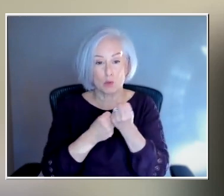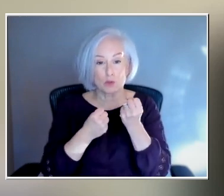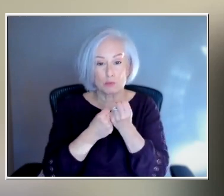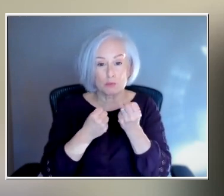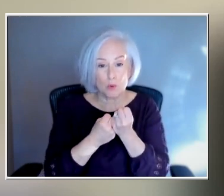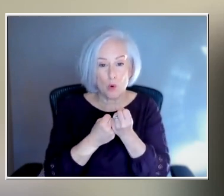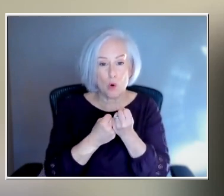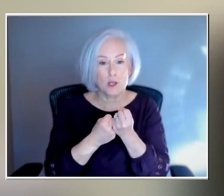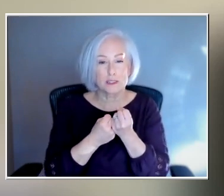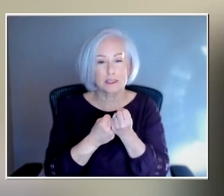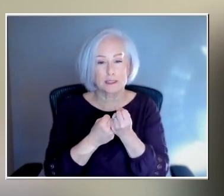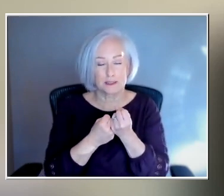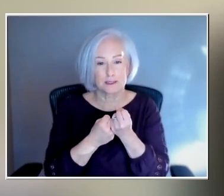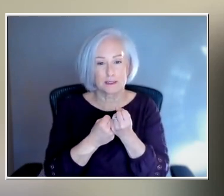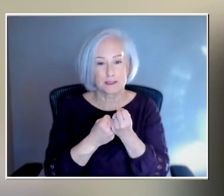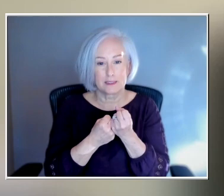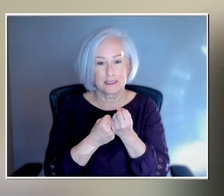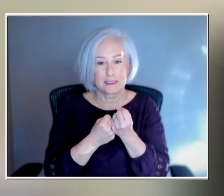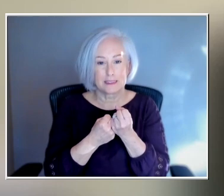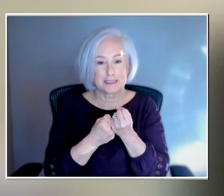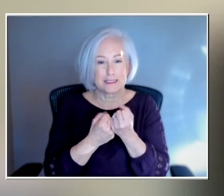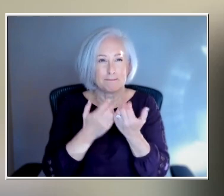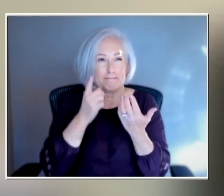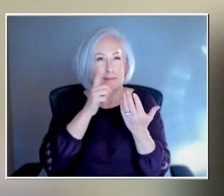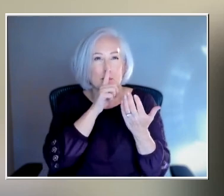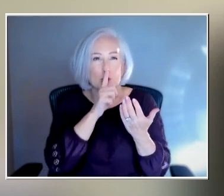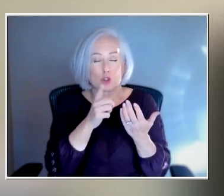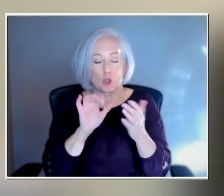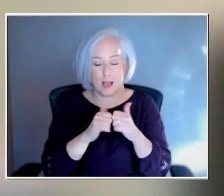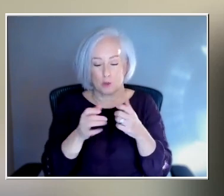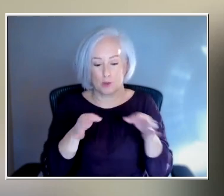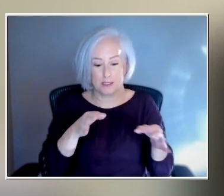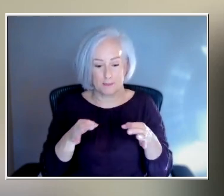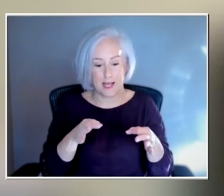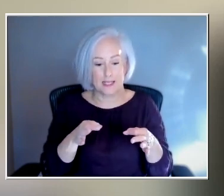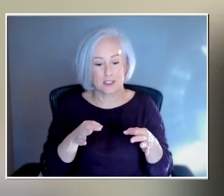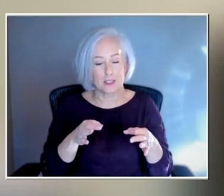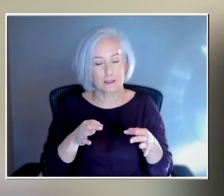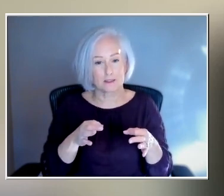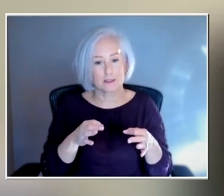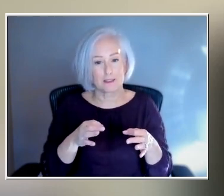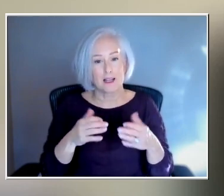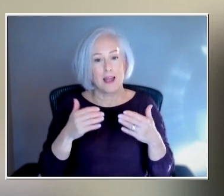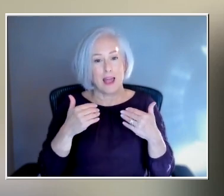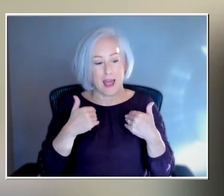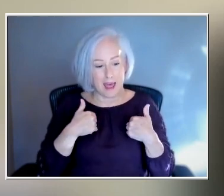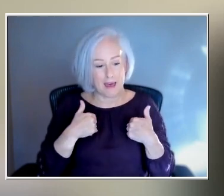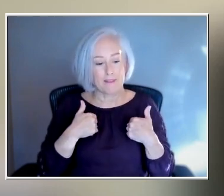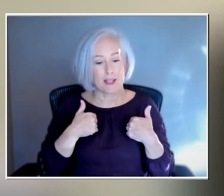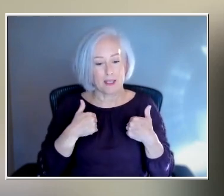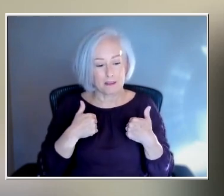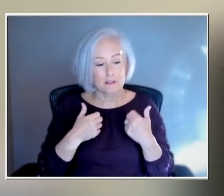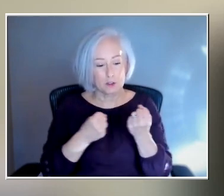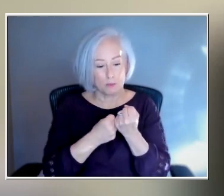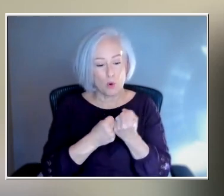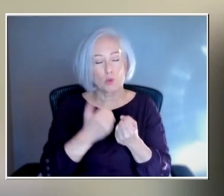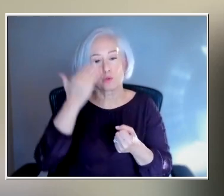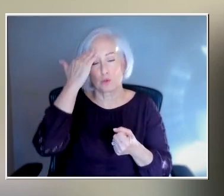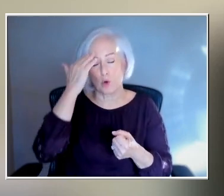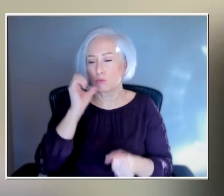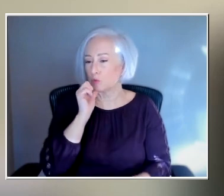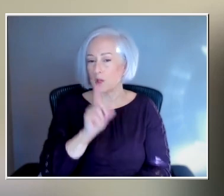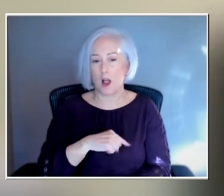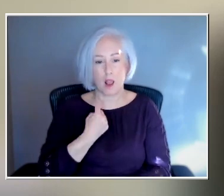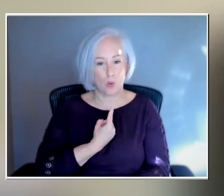it's just, I don't know how to explain it. I guess just getting that reassurance that you're not alone, and that there